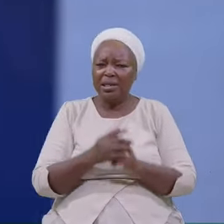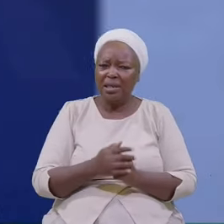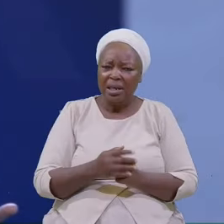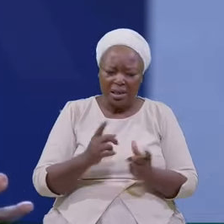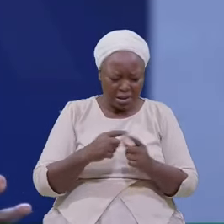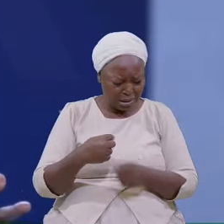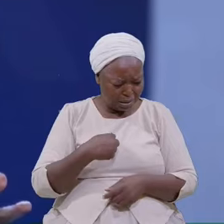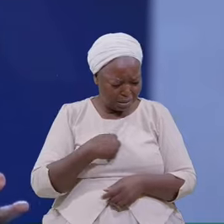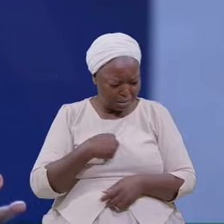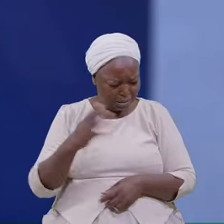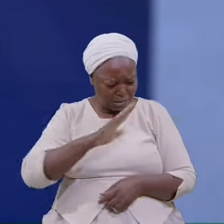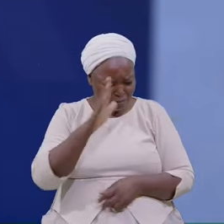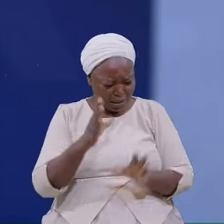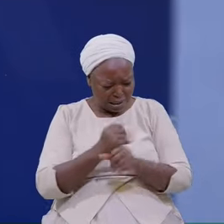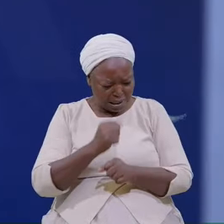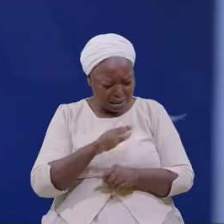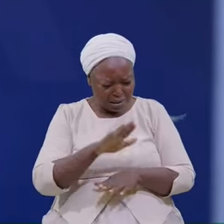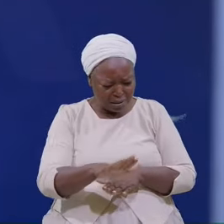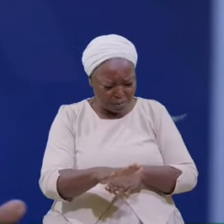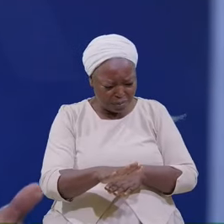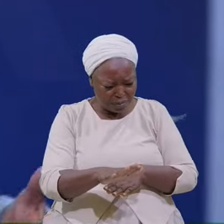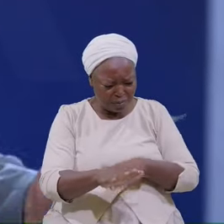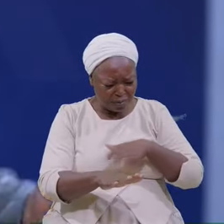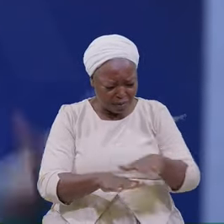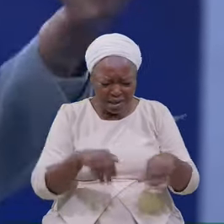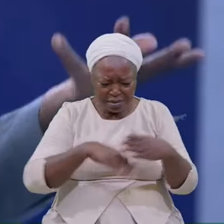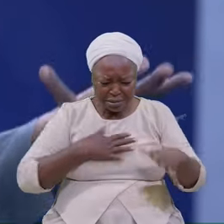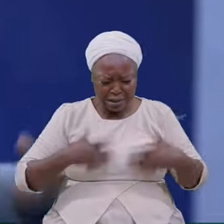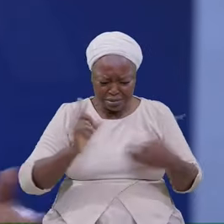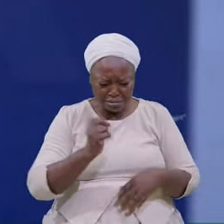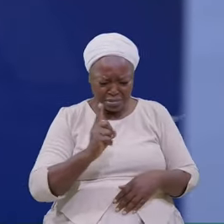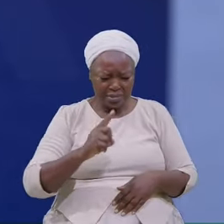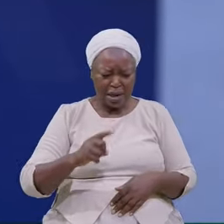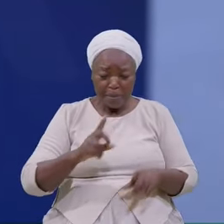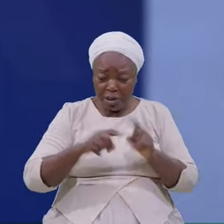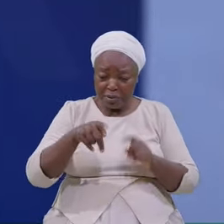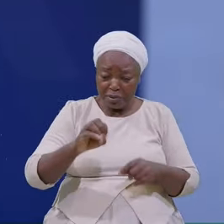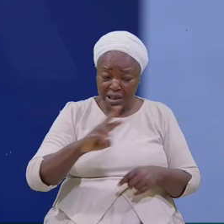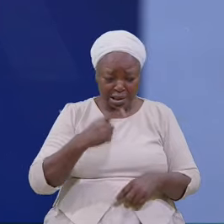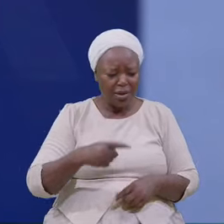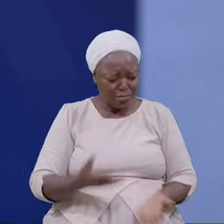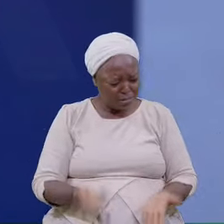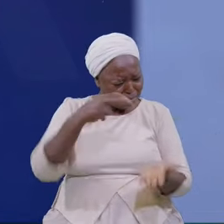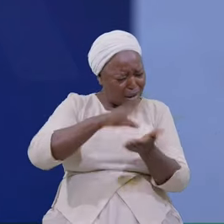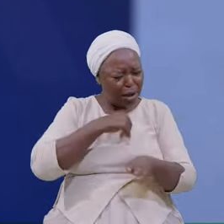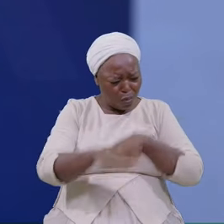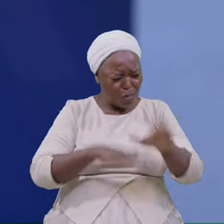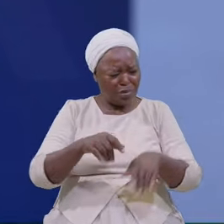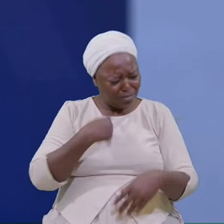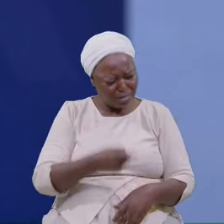never taken a step in my life. Je n'ai jamais and marché. Peter is saying, rise up and walk. Et Pierre me dit, lève-toi et marche.